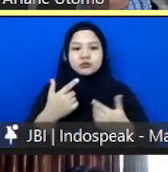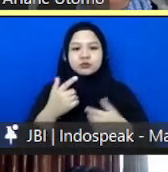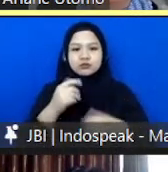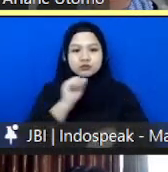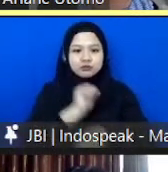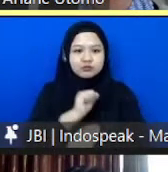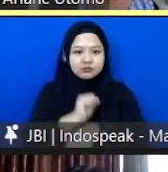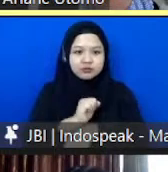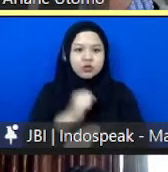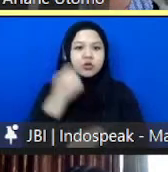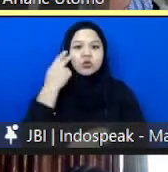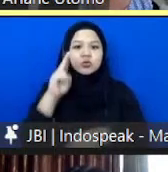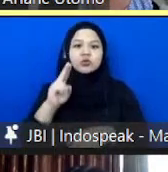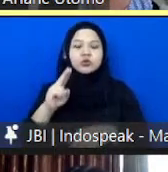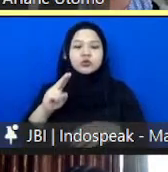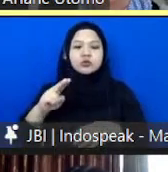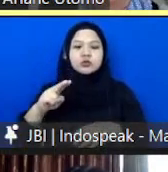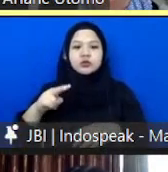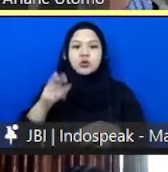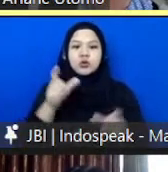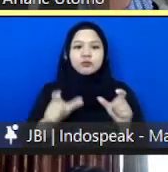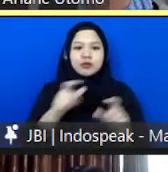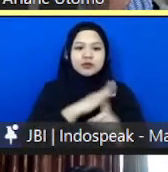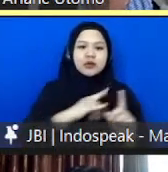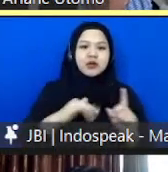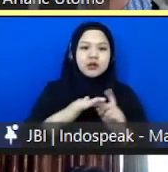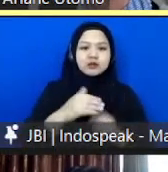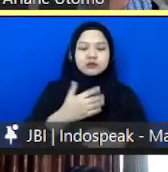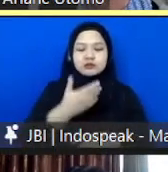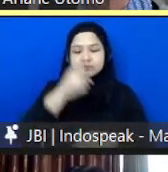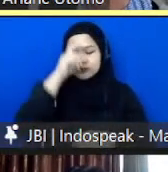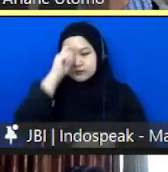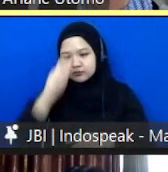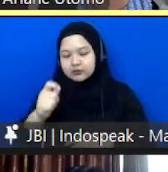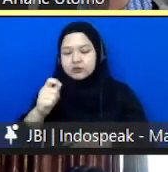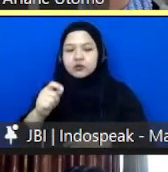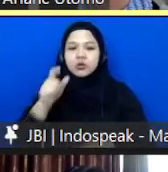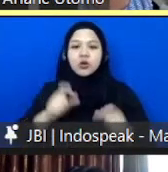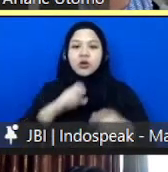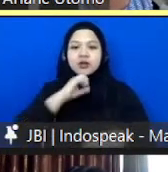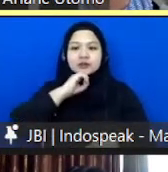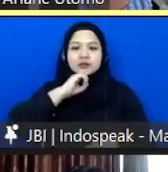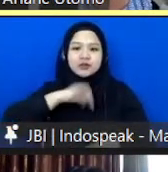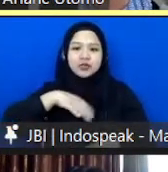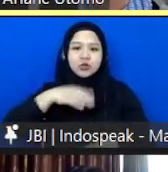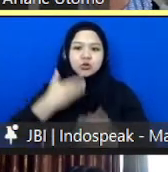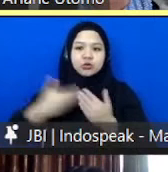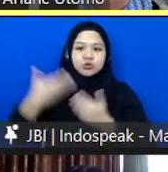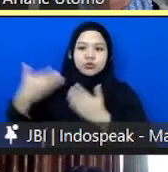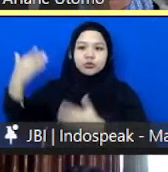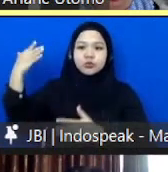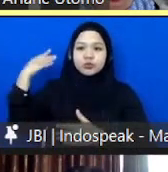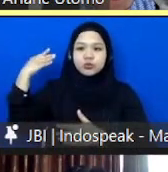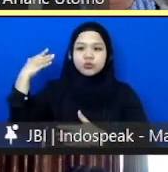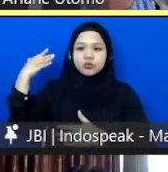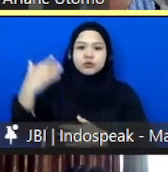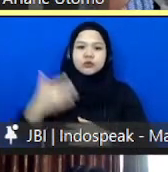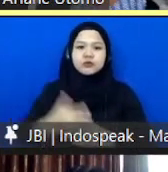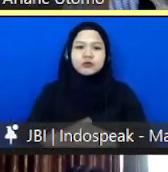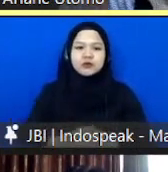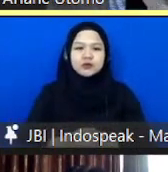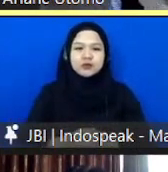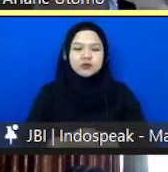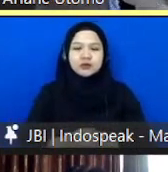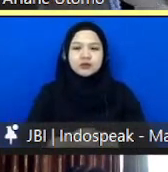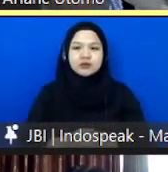would like to pay my respect to the elders in the past, present, and emerging. Recording in